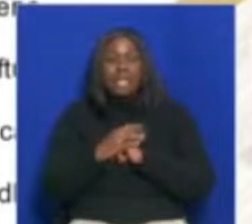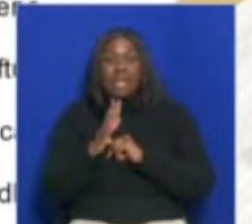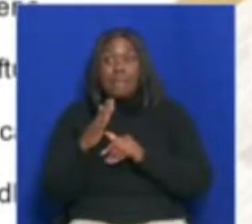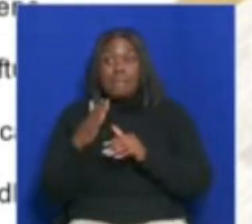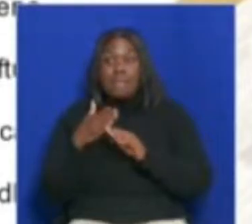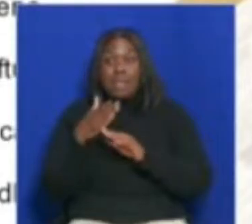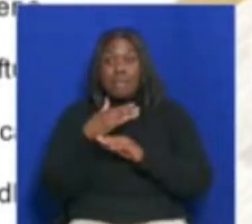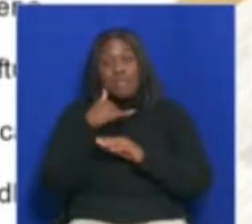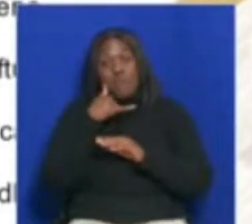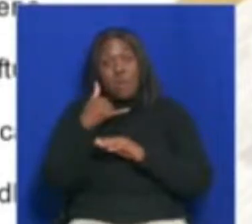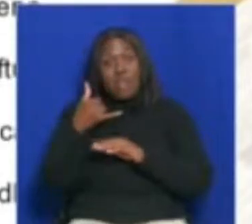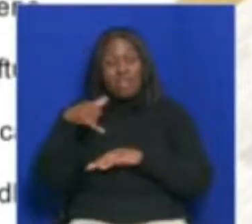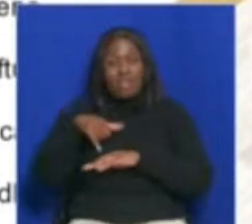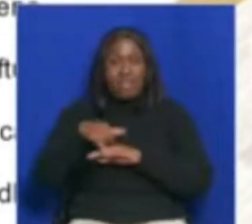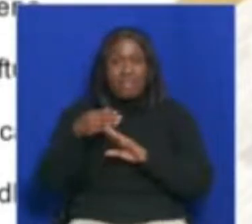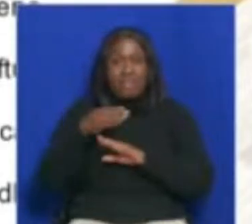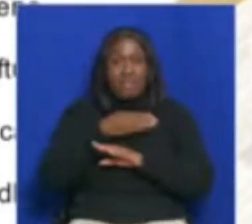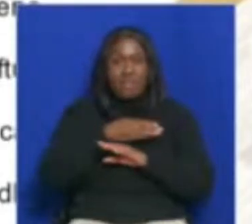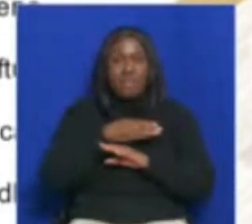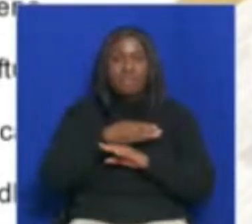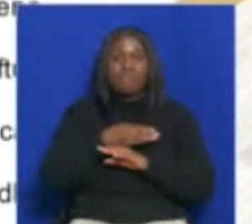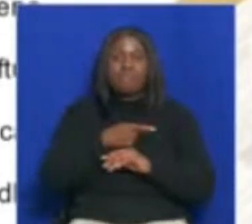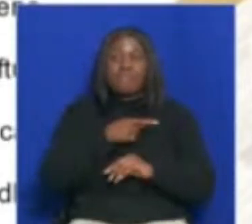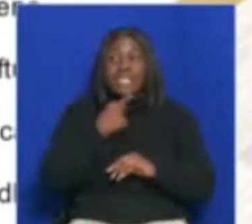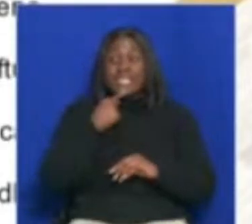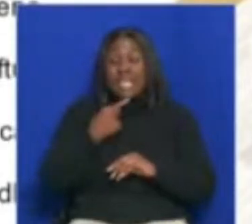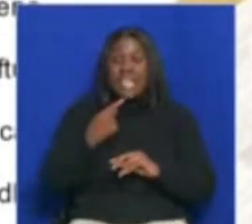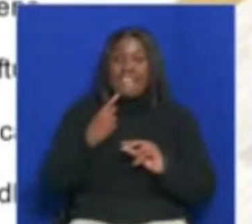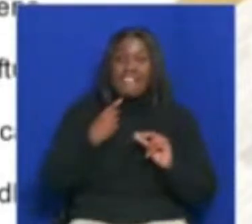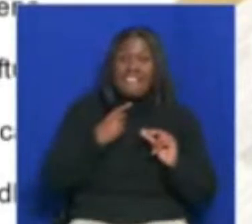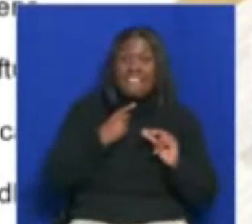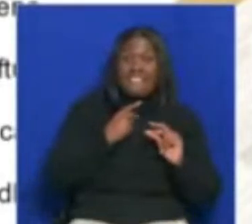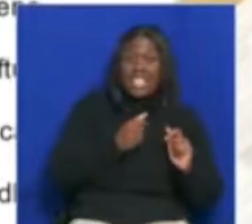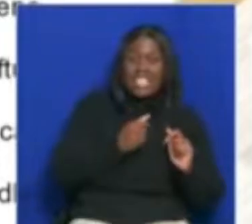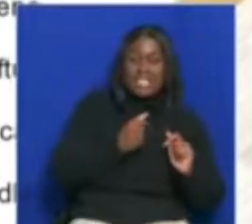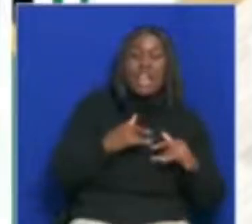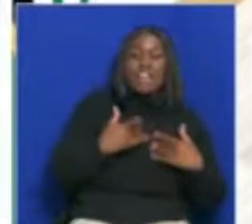stated, "The fastest lives the longest."